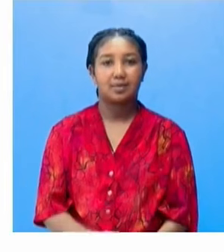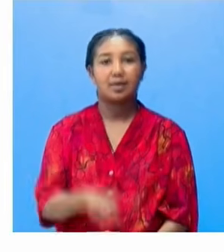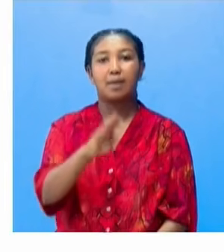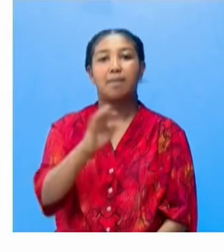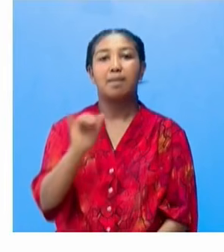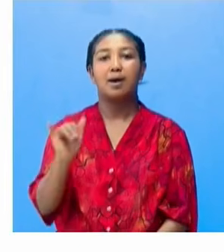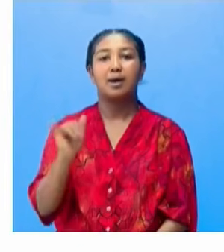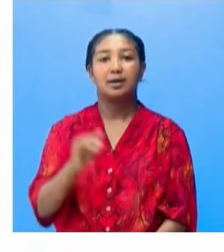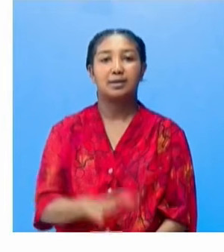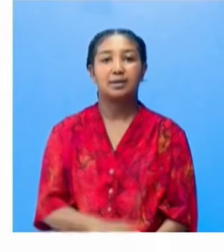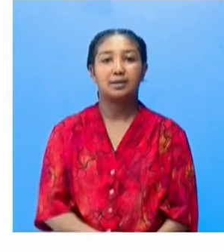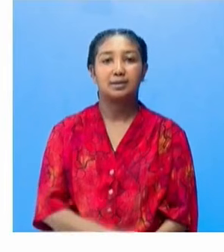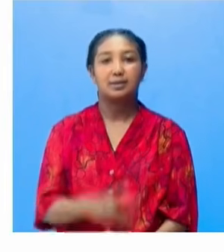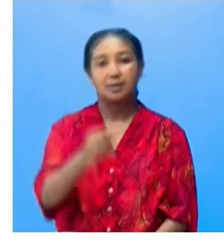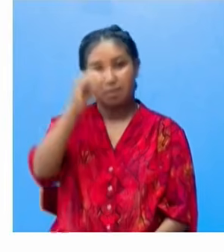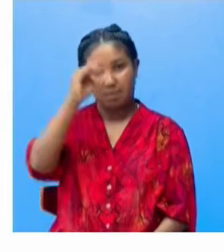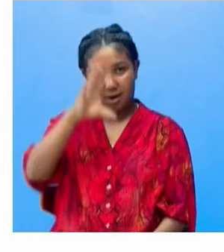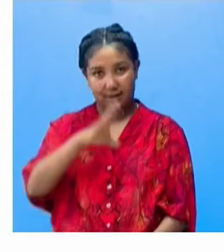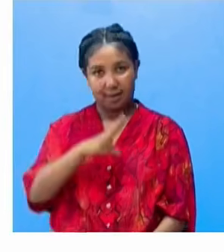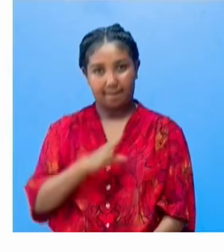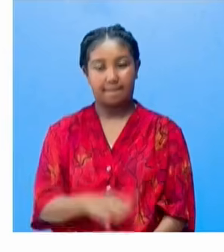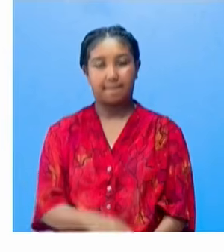by the man.